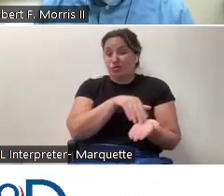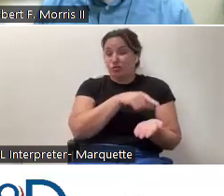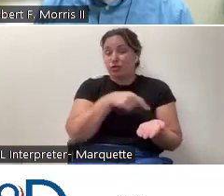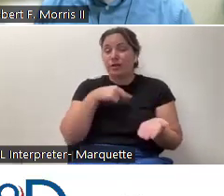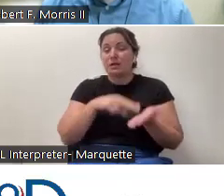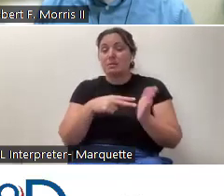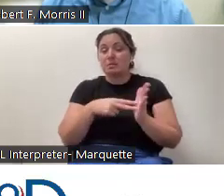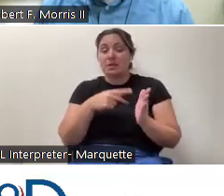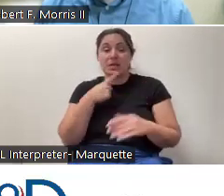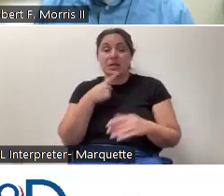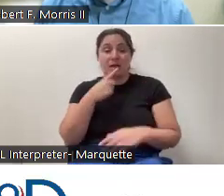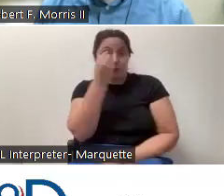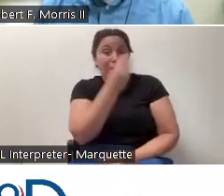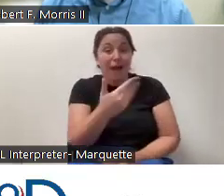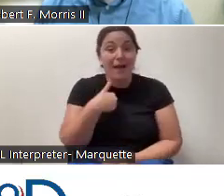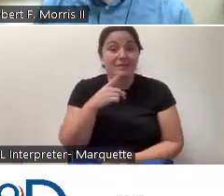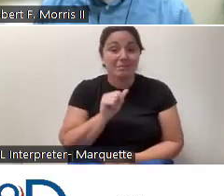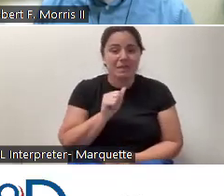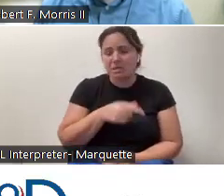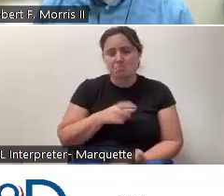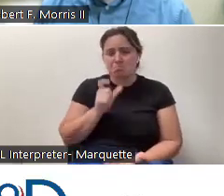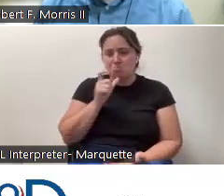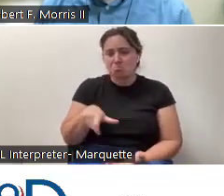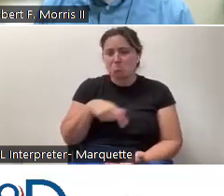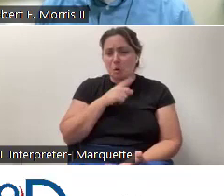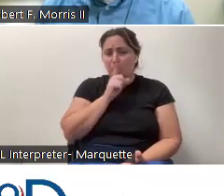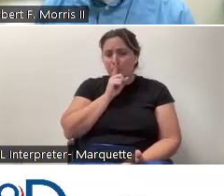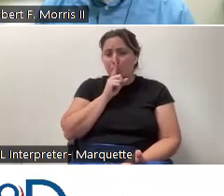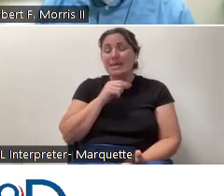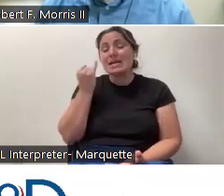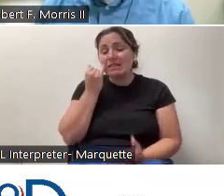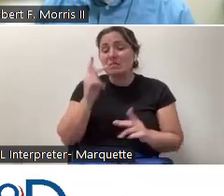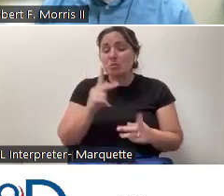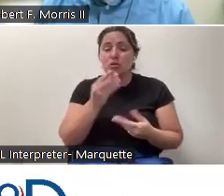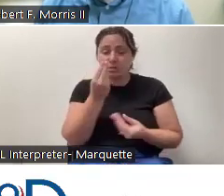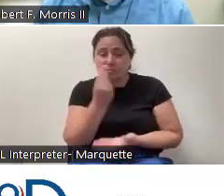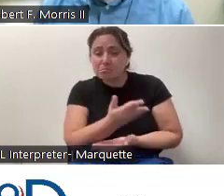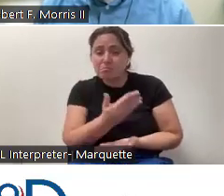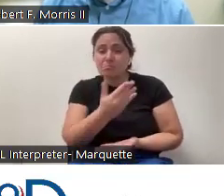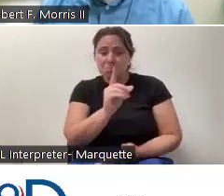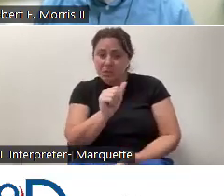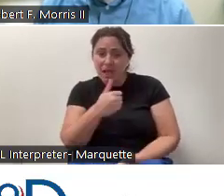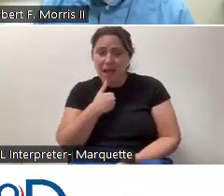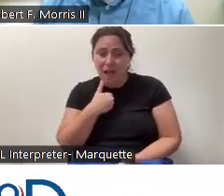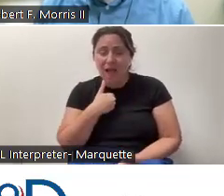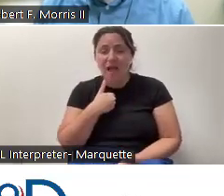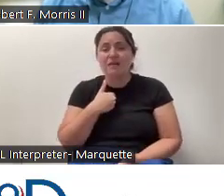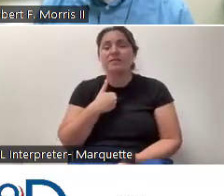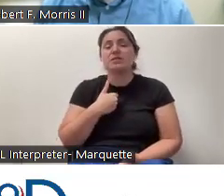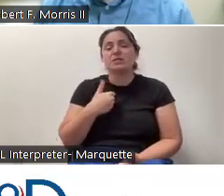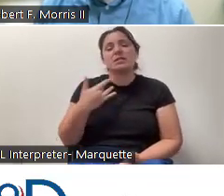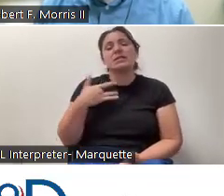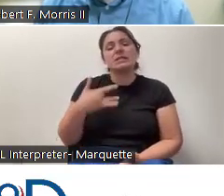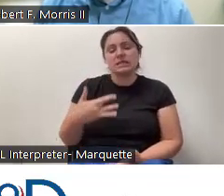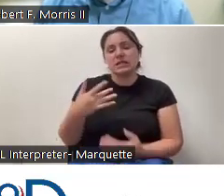that you have a disability if you don't want to. If someone does disclose that they have a disability, typically they do get referred